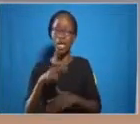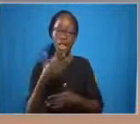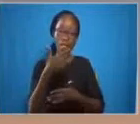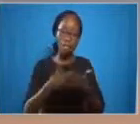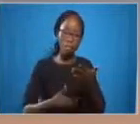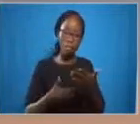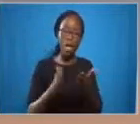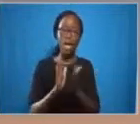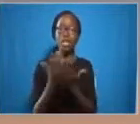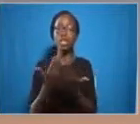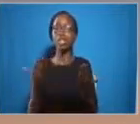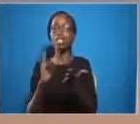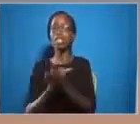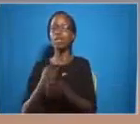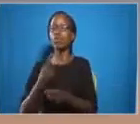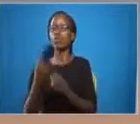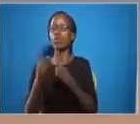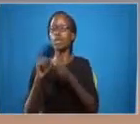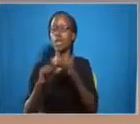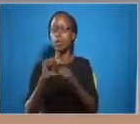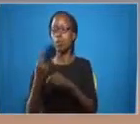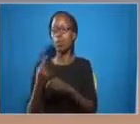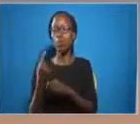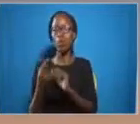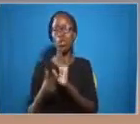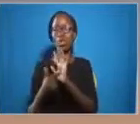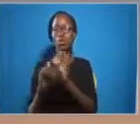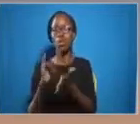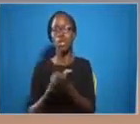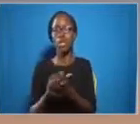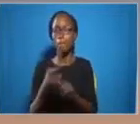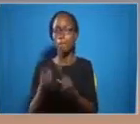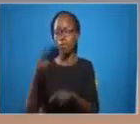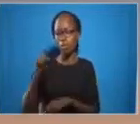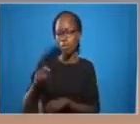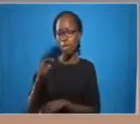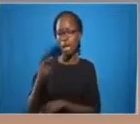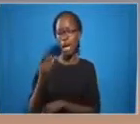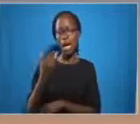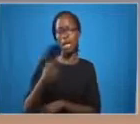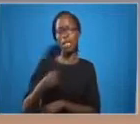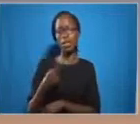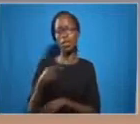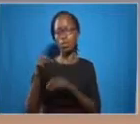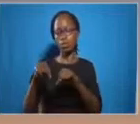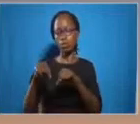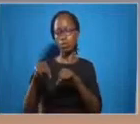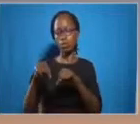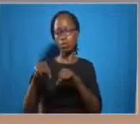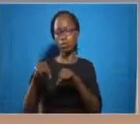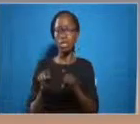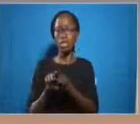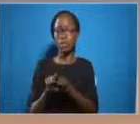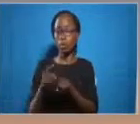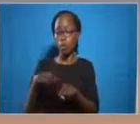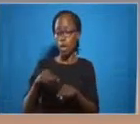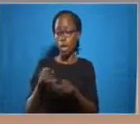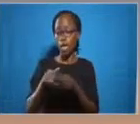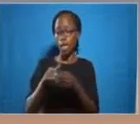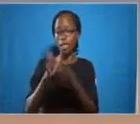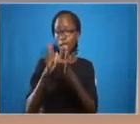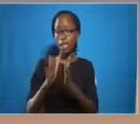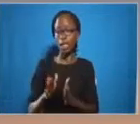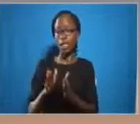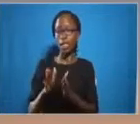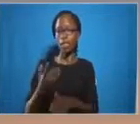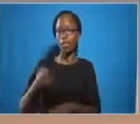that we're talking about only give expression to that. But we must ask ourselves this today, as this new generation of leaders grapples with this.